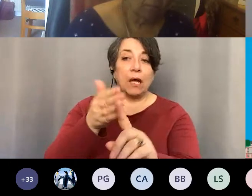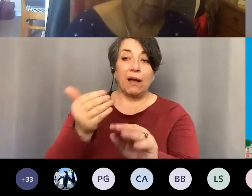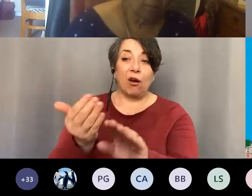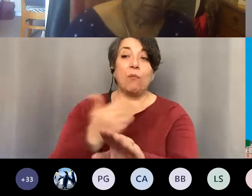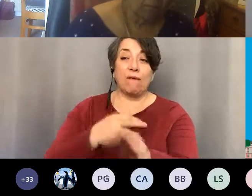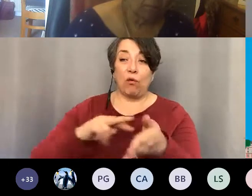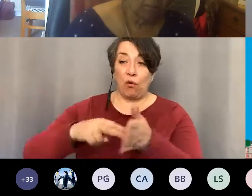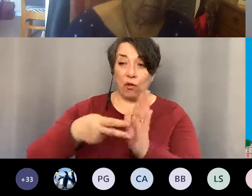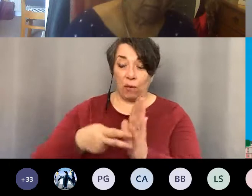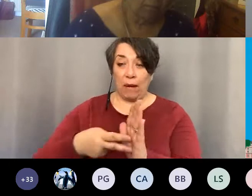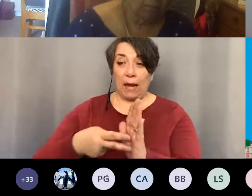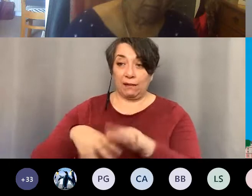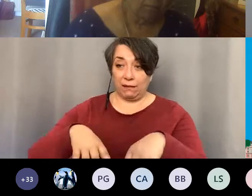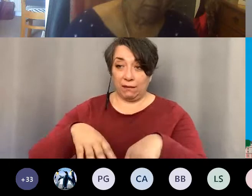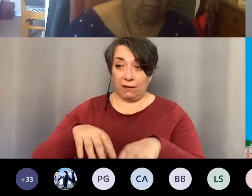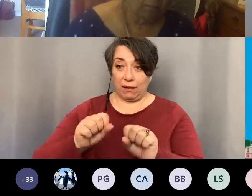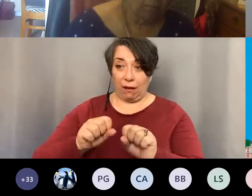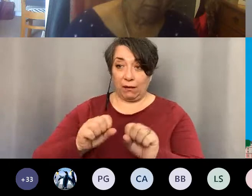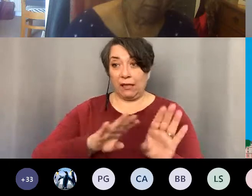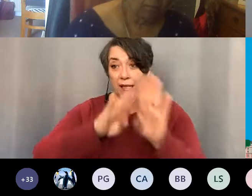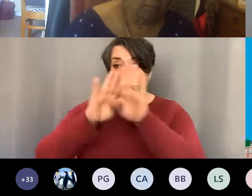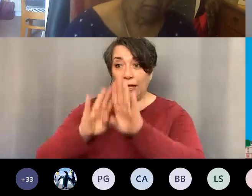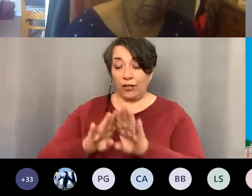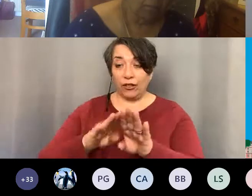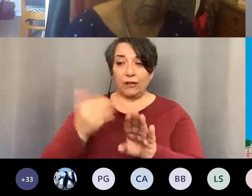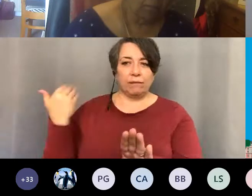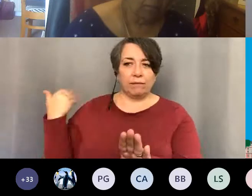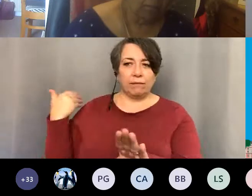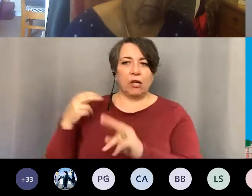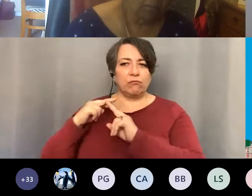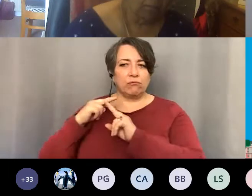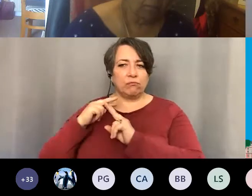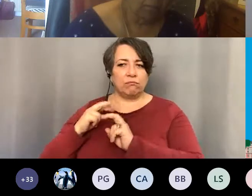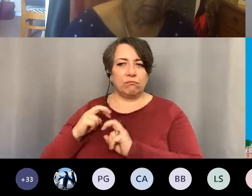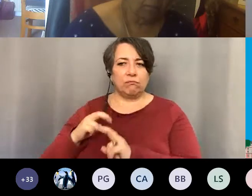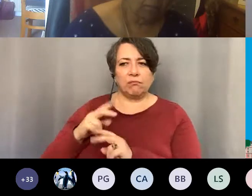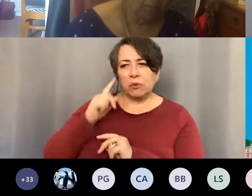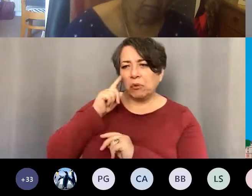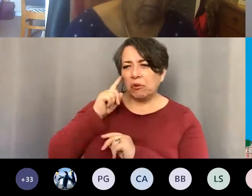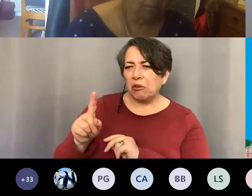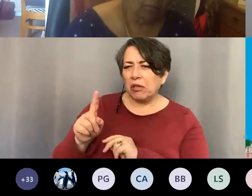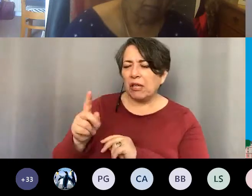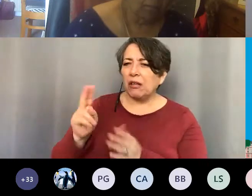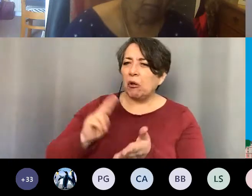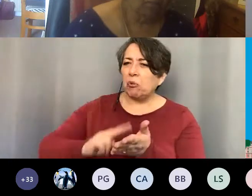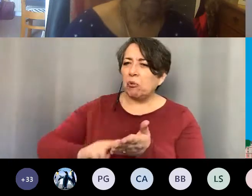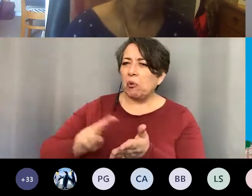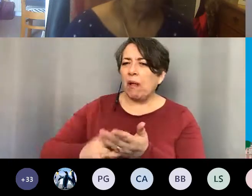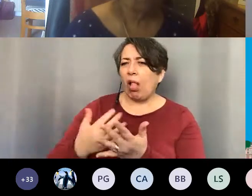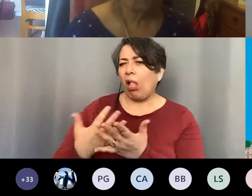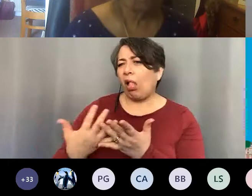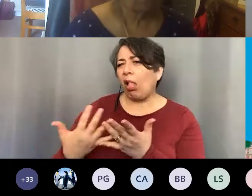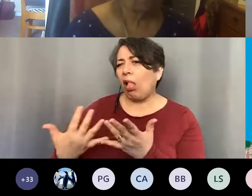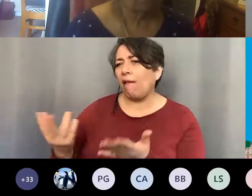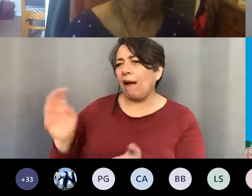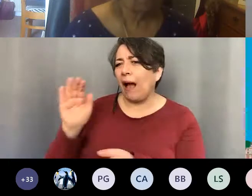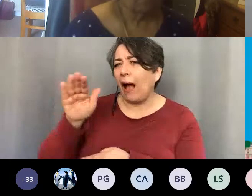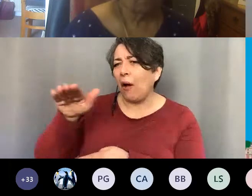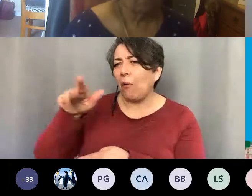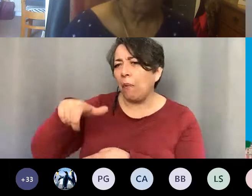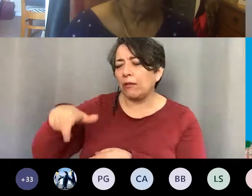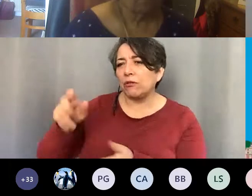published nationally to look at the value of some of the outpatient appointments that were happening. And there was a really clear